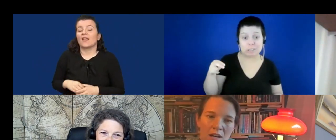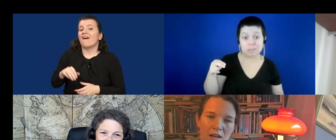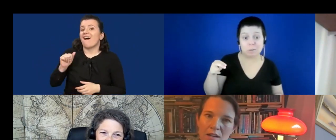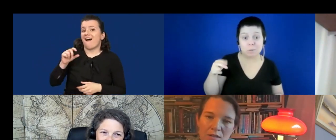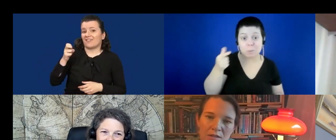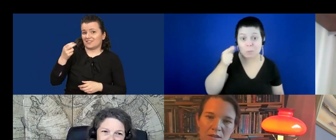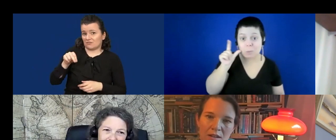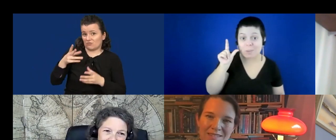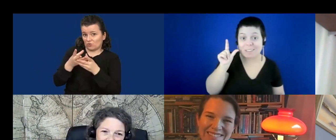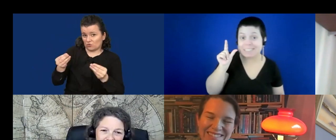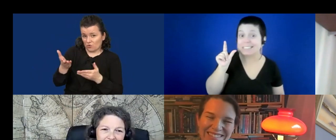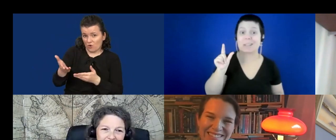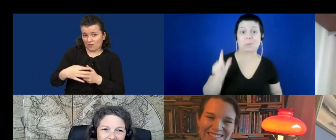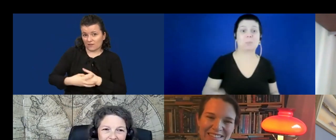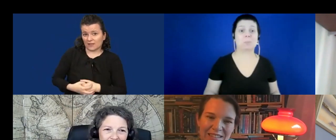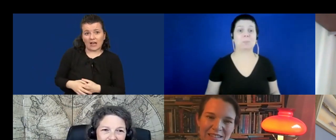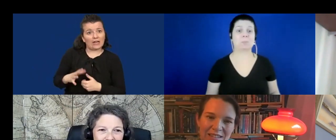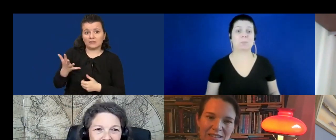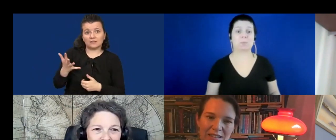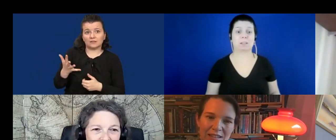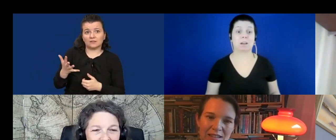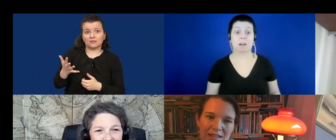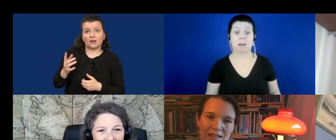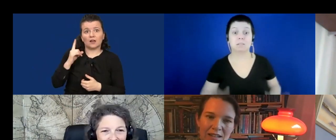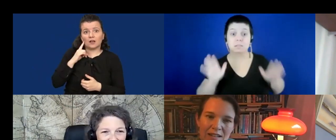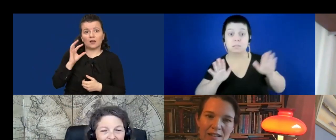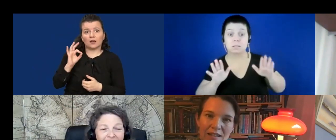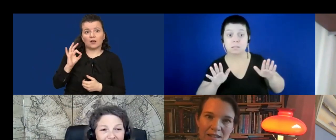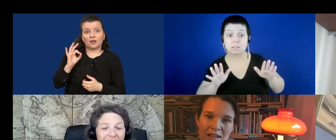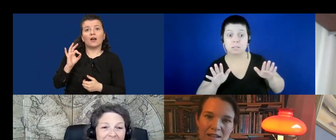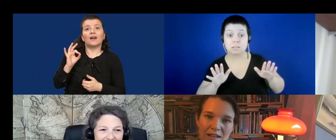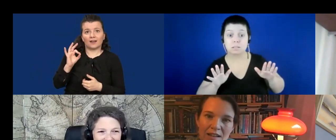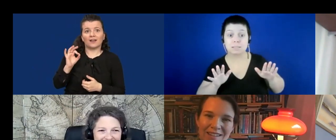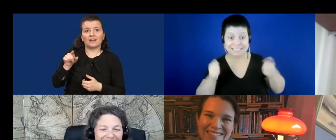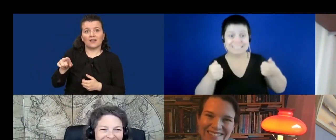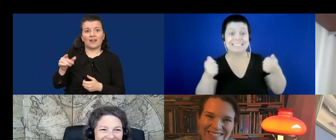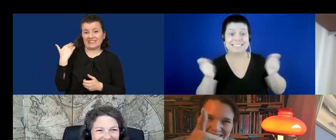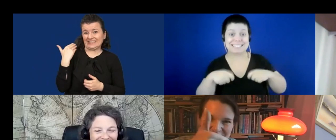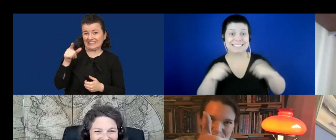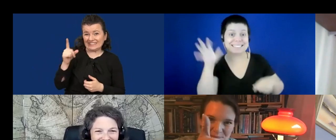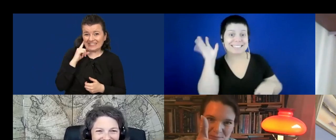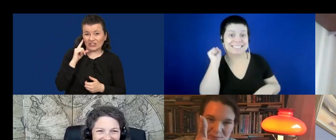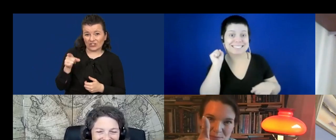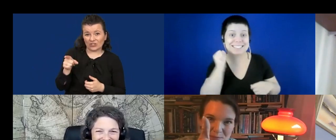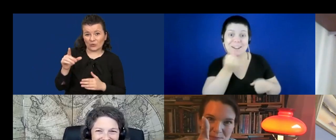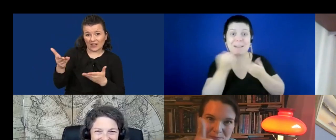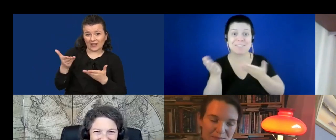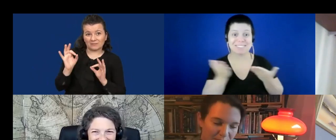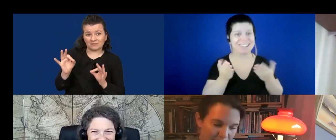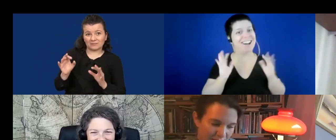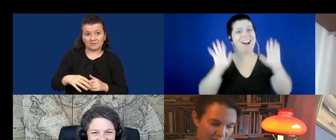Not yet, okay. Oh, wait. Oh, you can't. Yes, we can hear you now. Welcome,